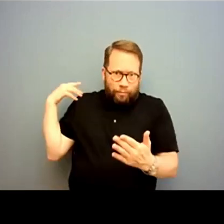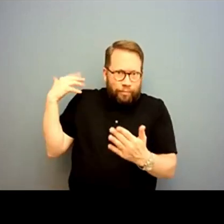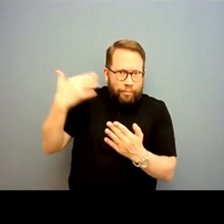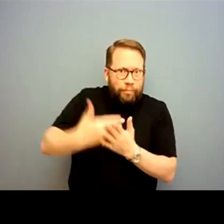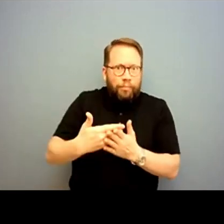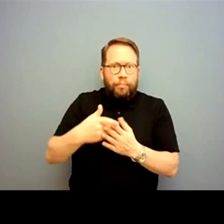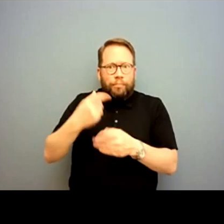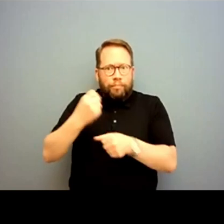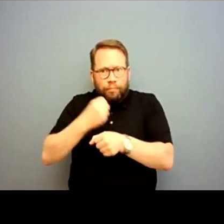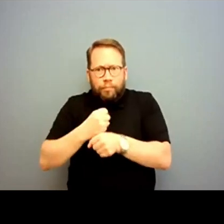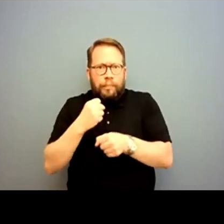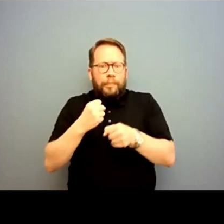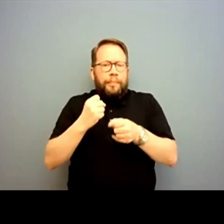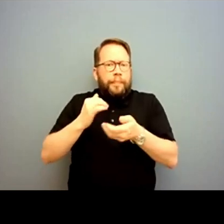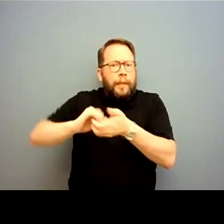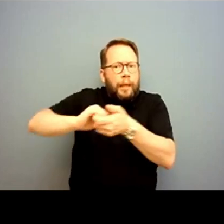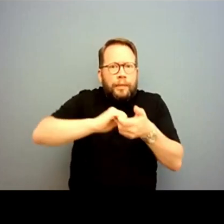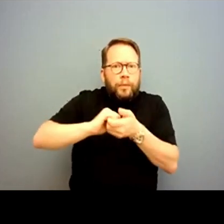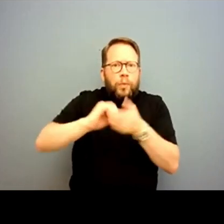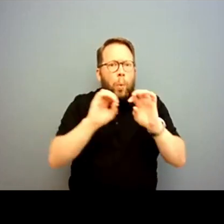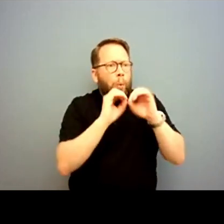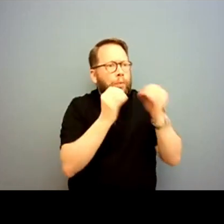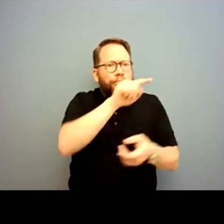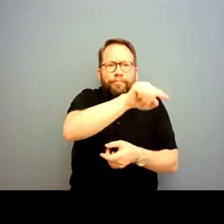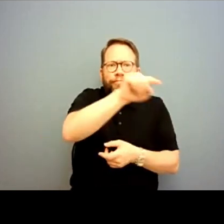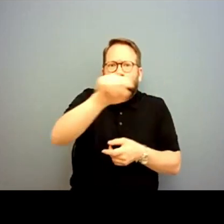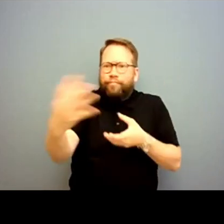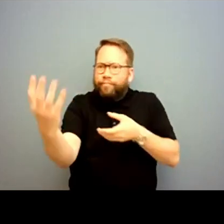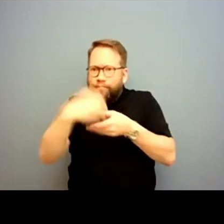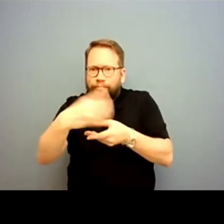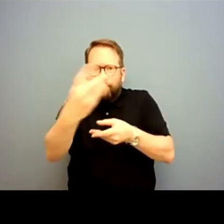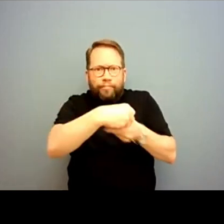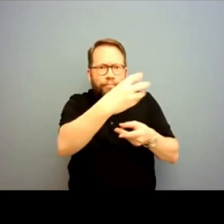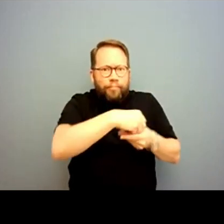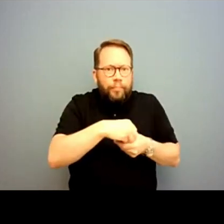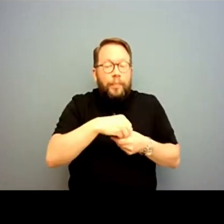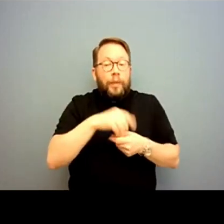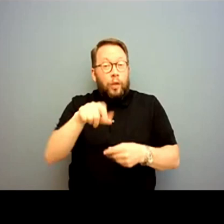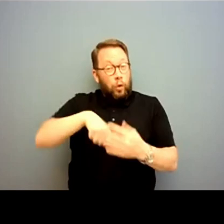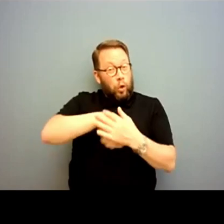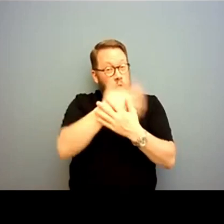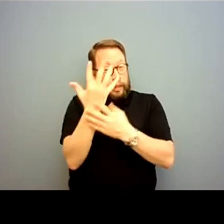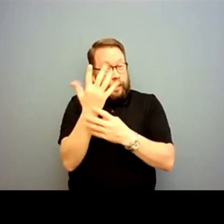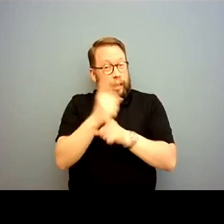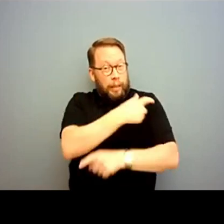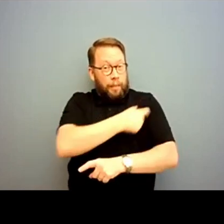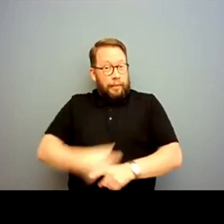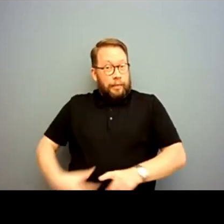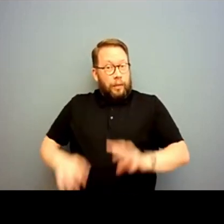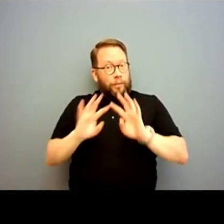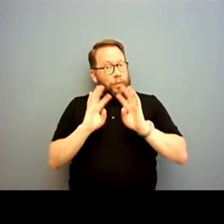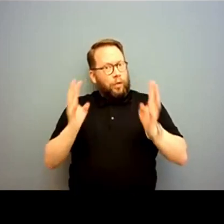Nordic Council of Ministers is an active partner in Arctic cooperation and has a focus on